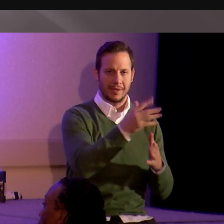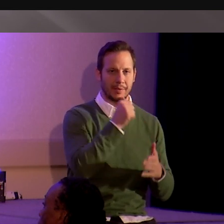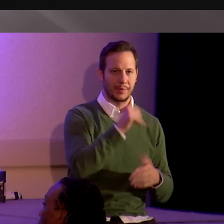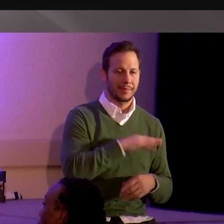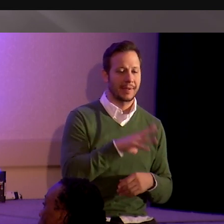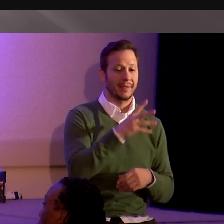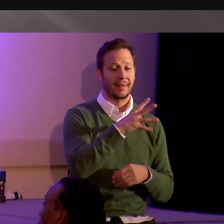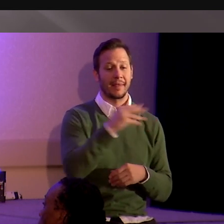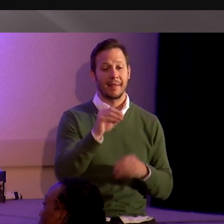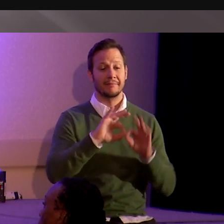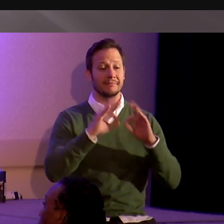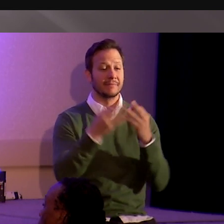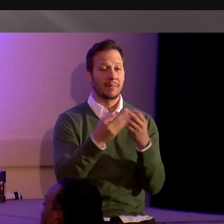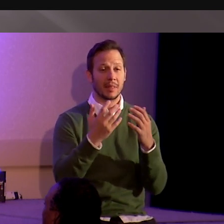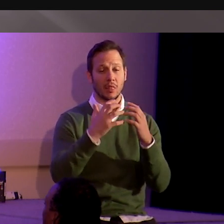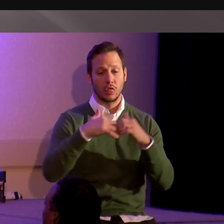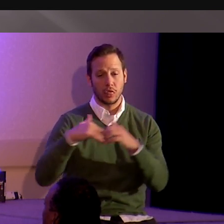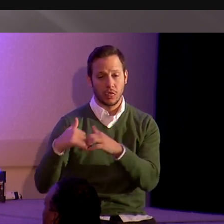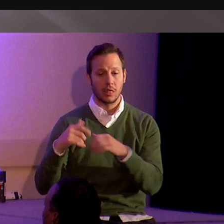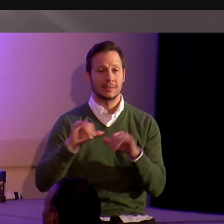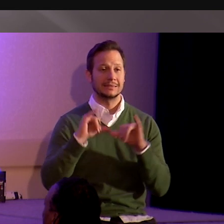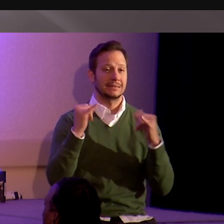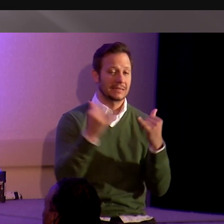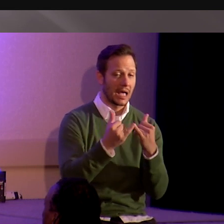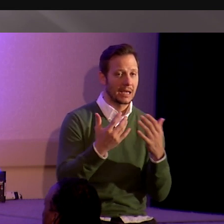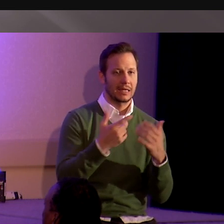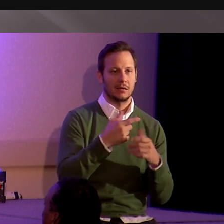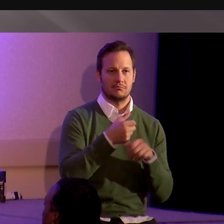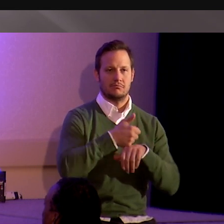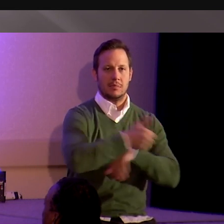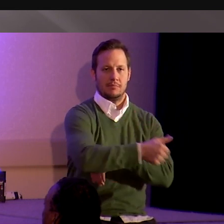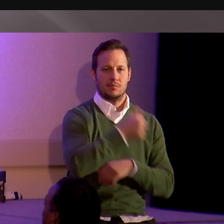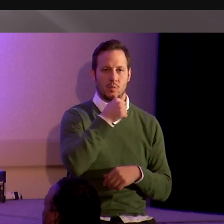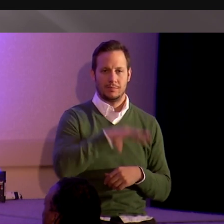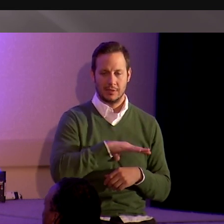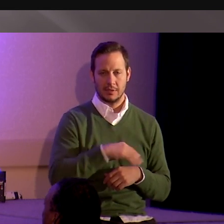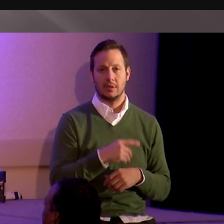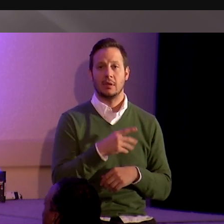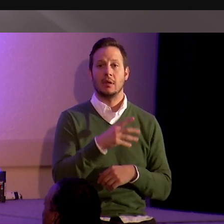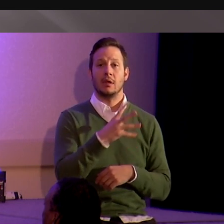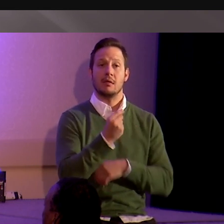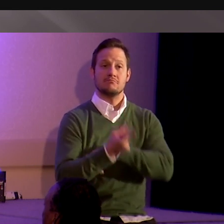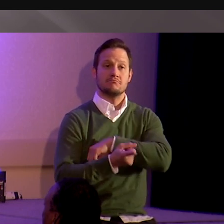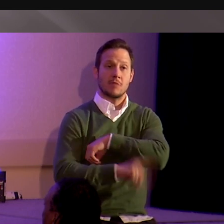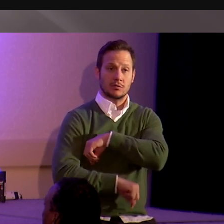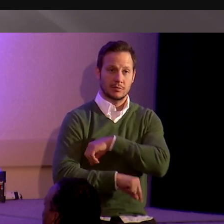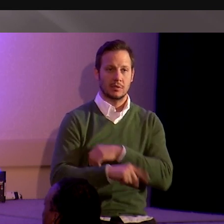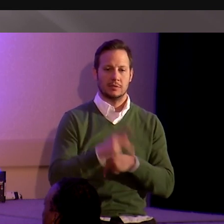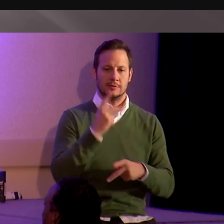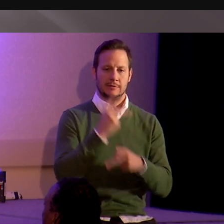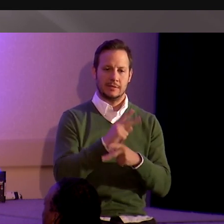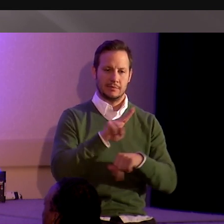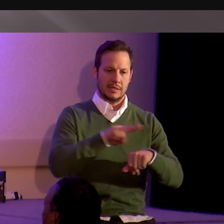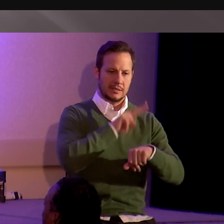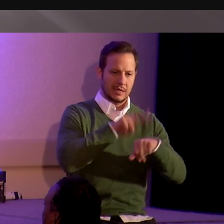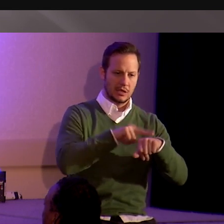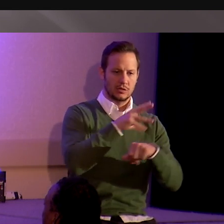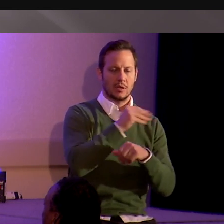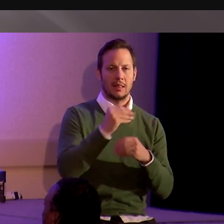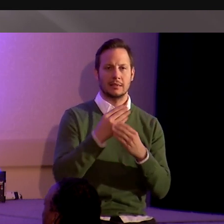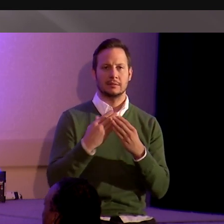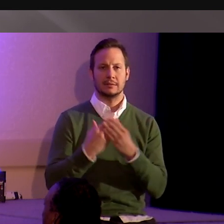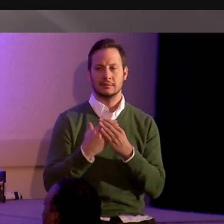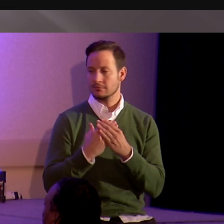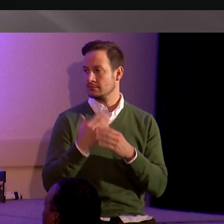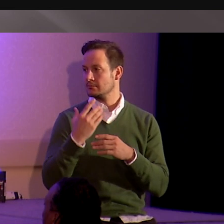family and society, and deserving of punishment in order to maintain national and Islamic values, pride and